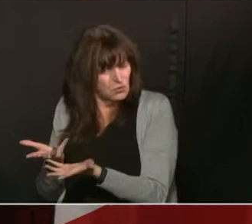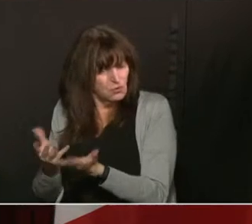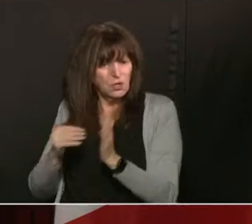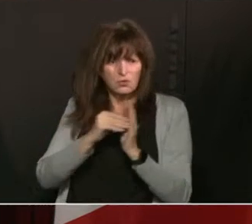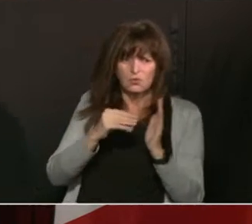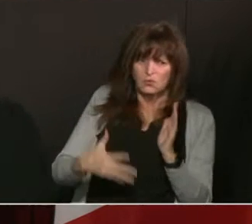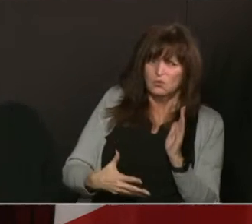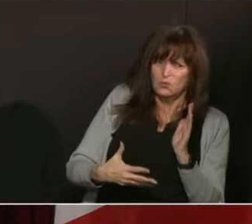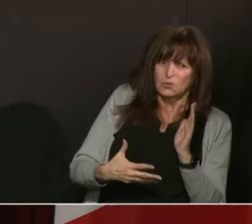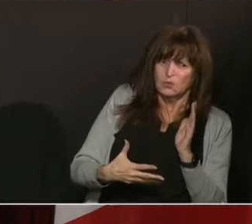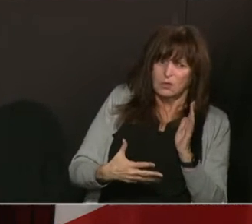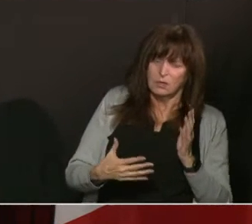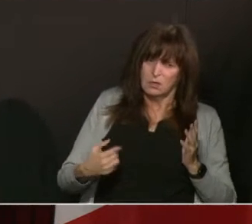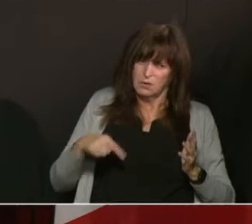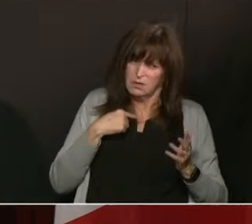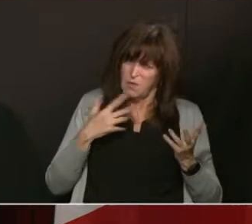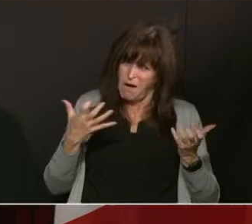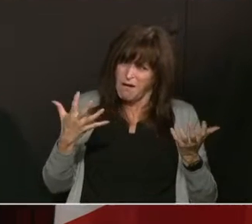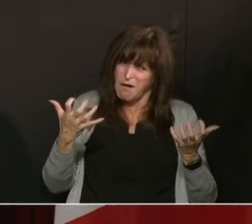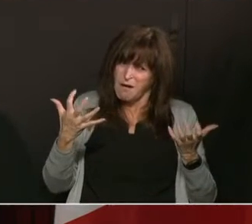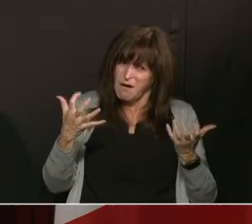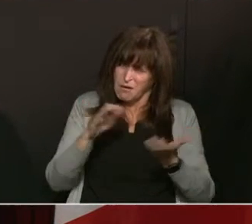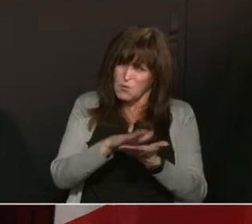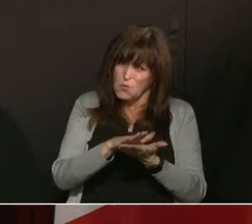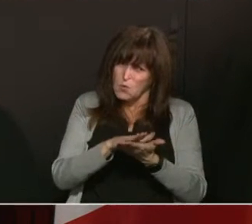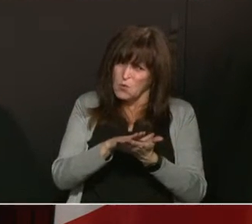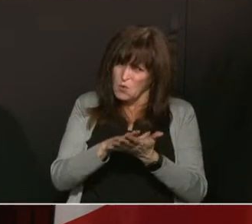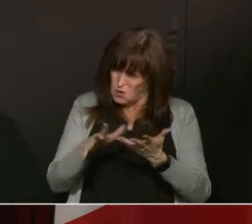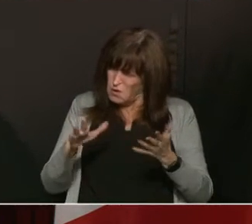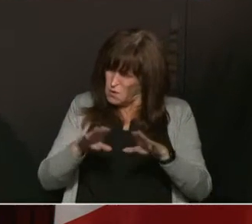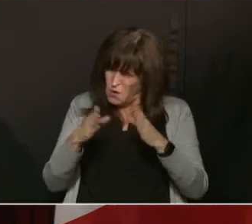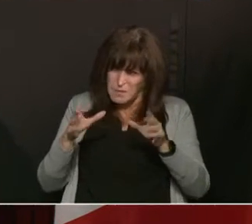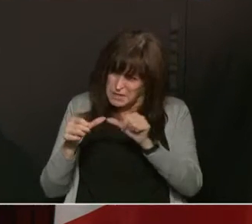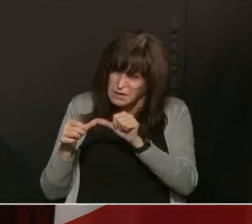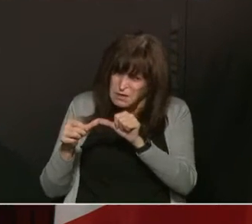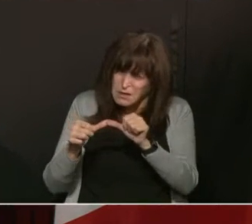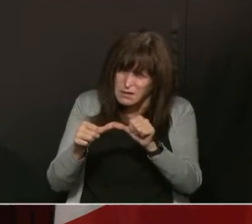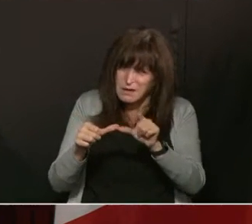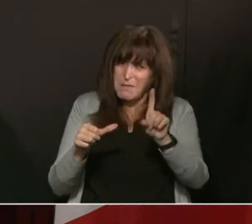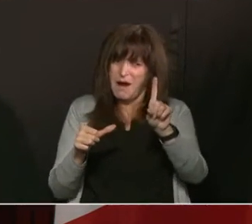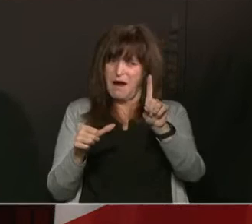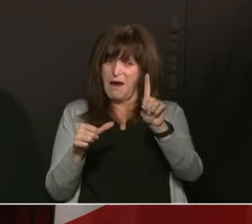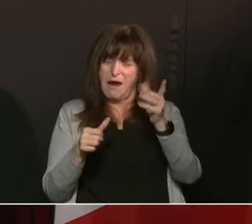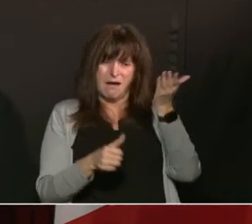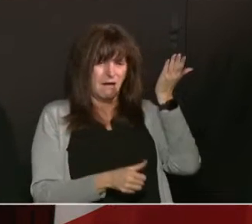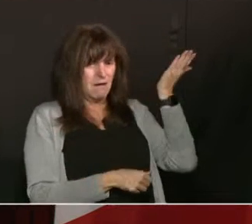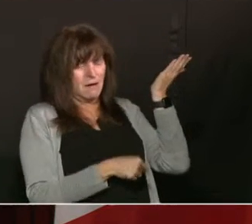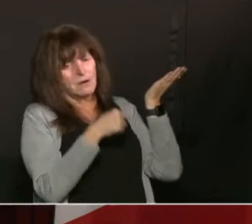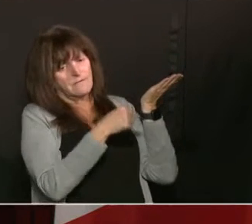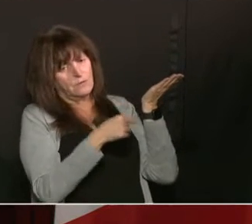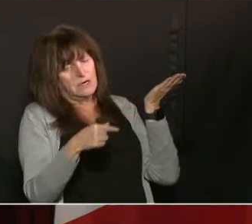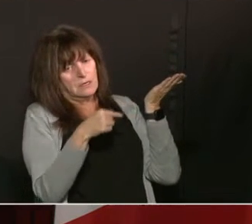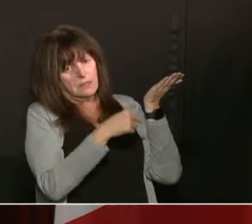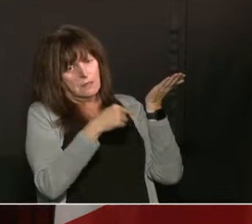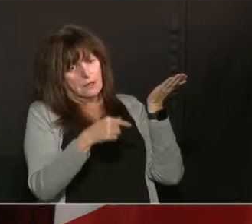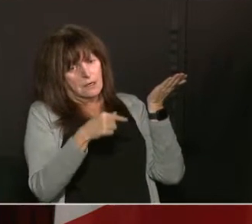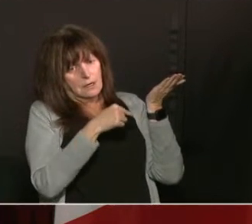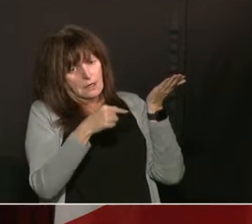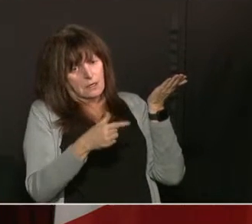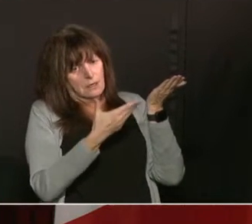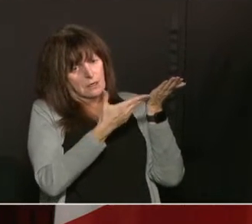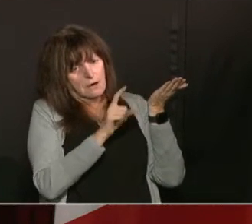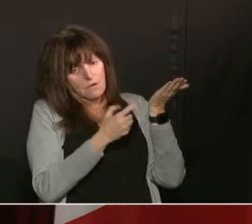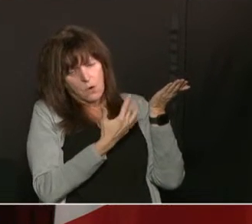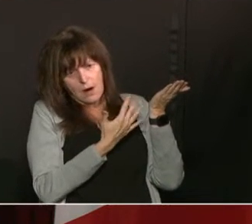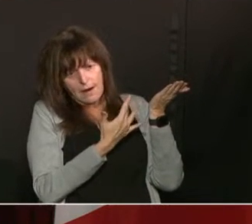schools open, but you're right. The decision is government's decision when it comes down to it. I have consulted